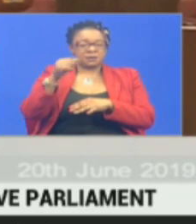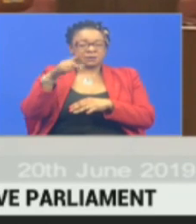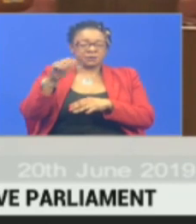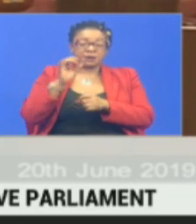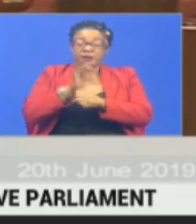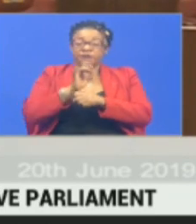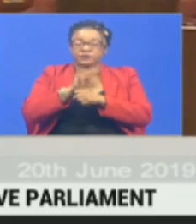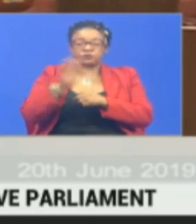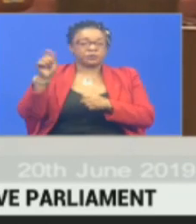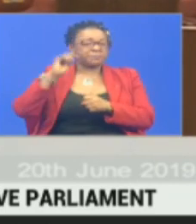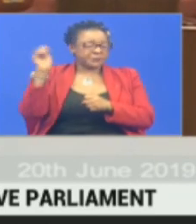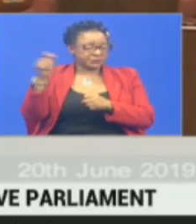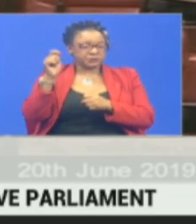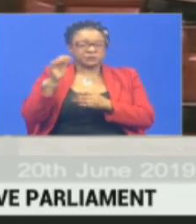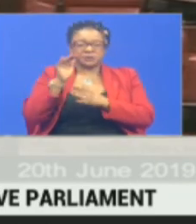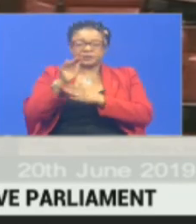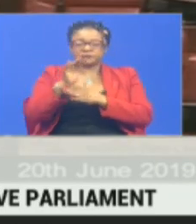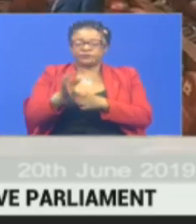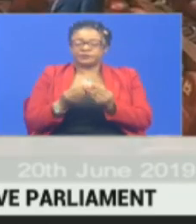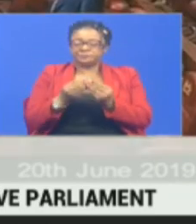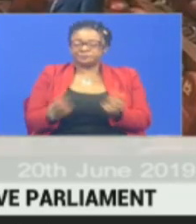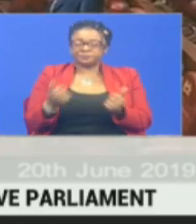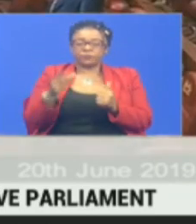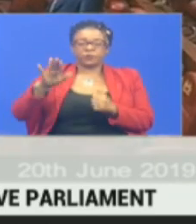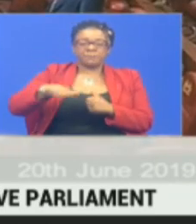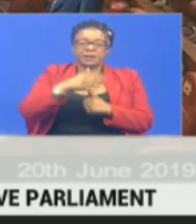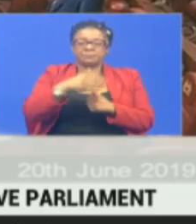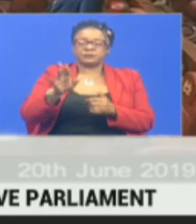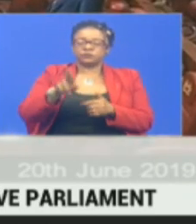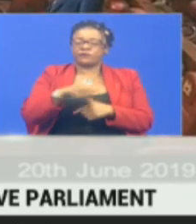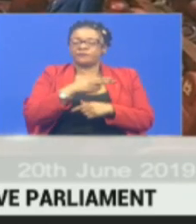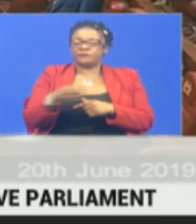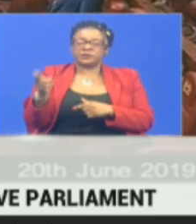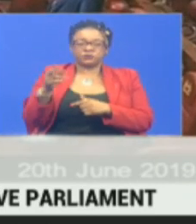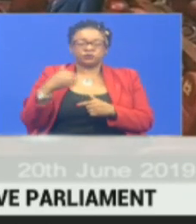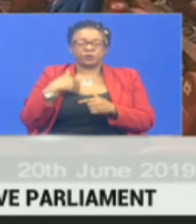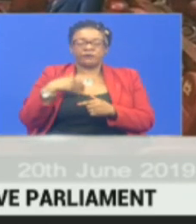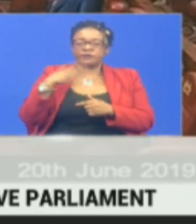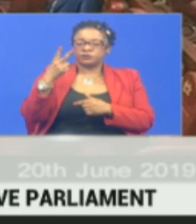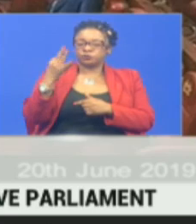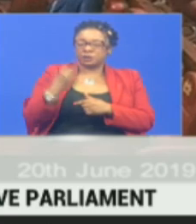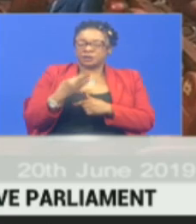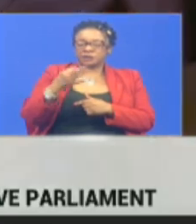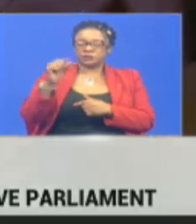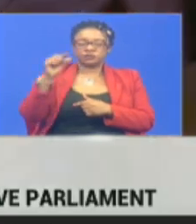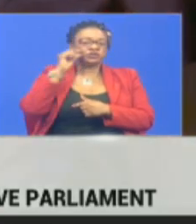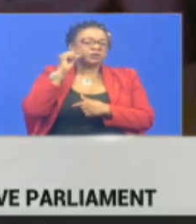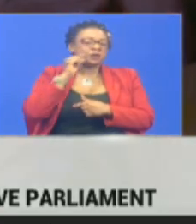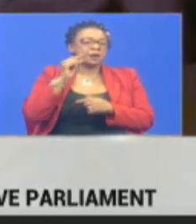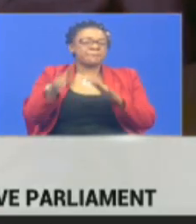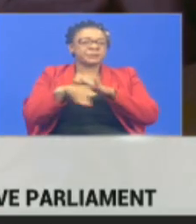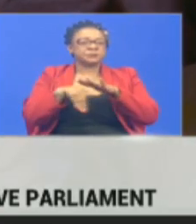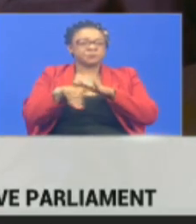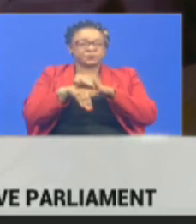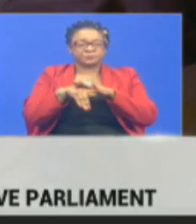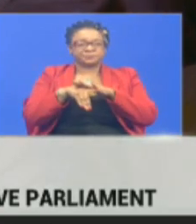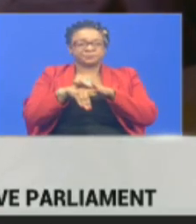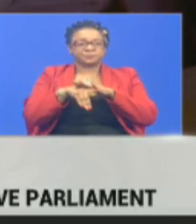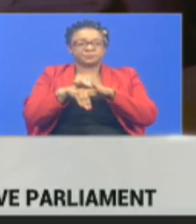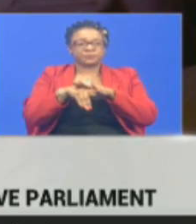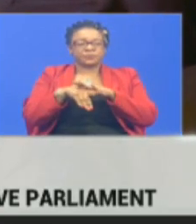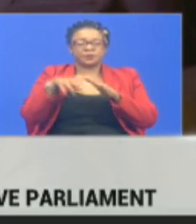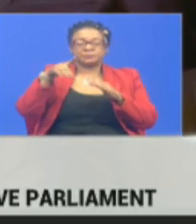President, seeking for the dissolution of Parliament for failing to enact the two-thirds gender principle. The Parliamentary Service Commission,